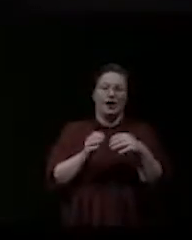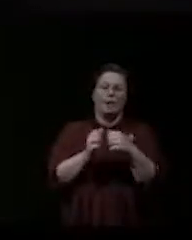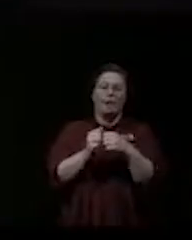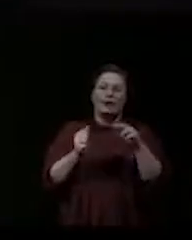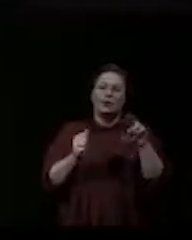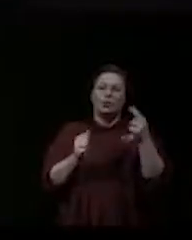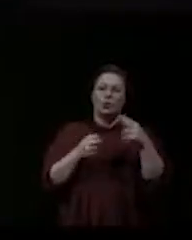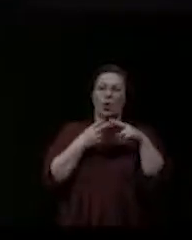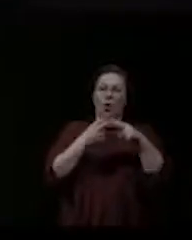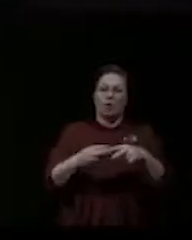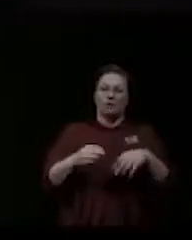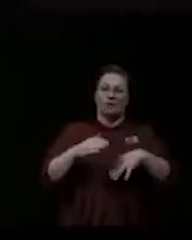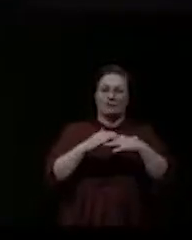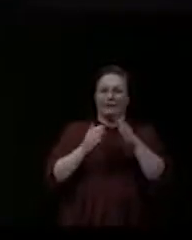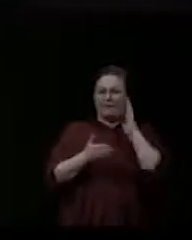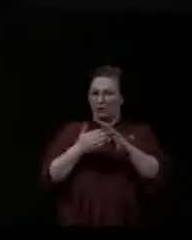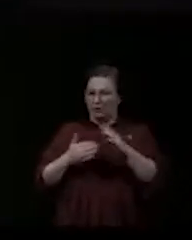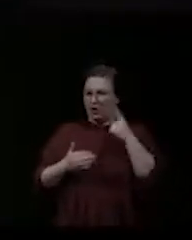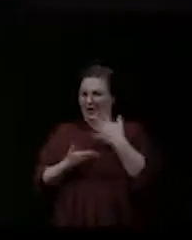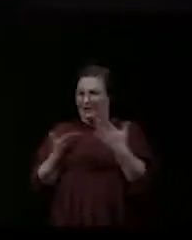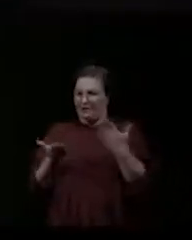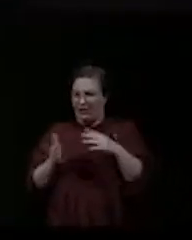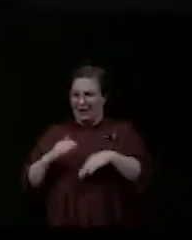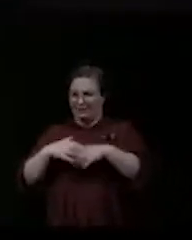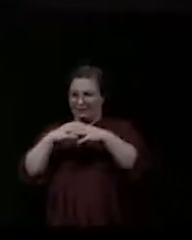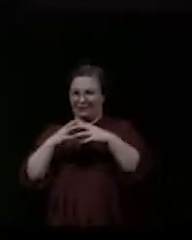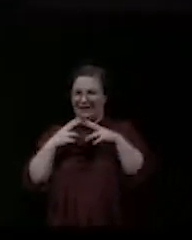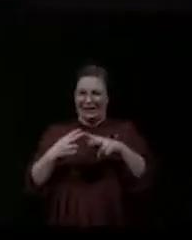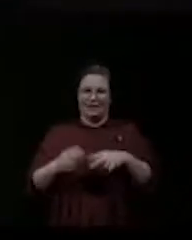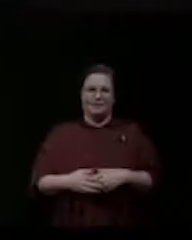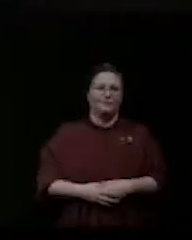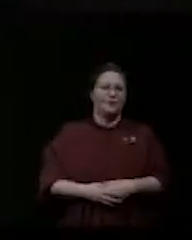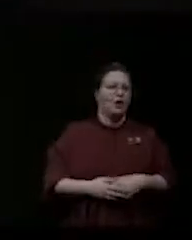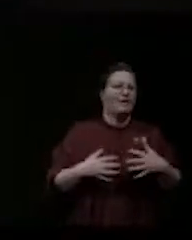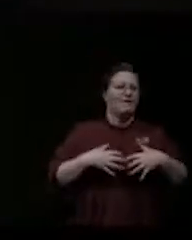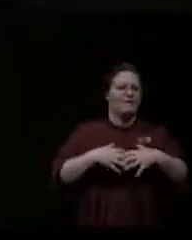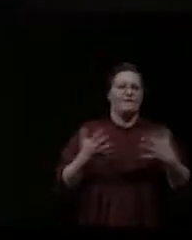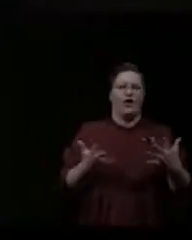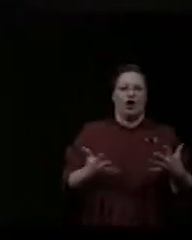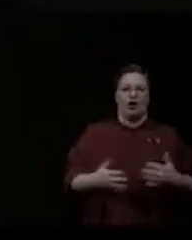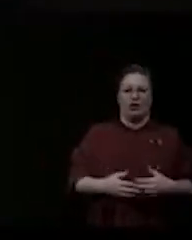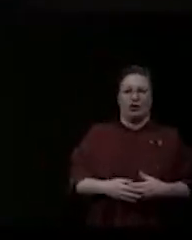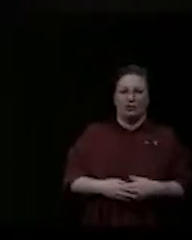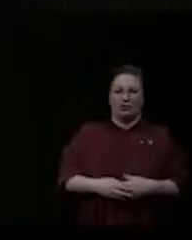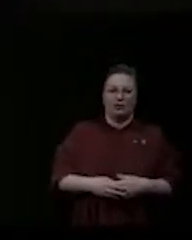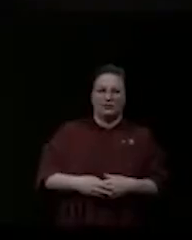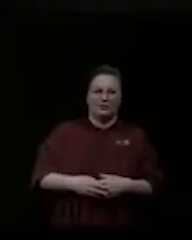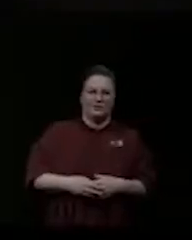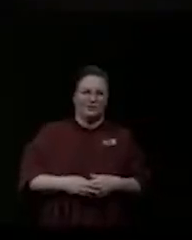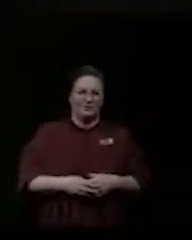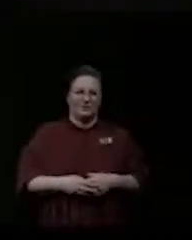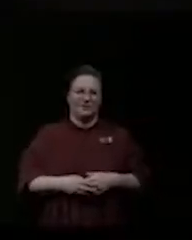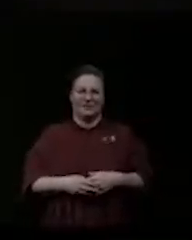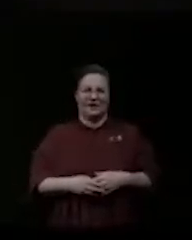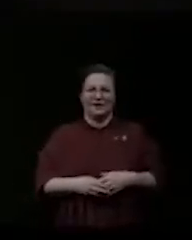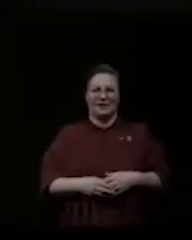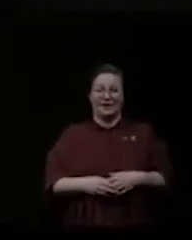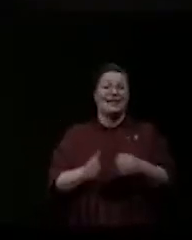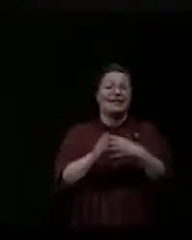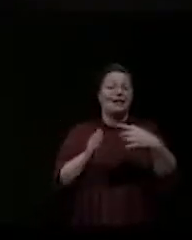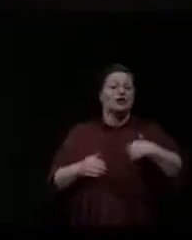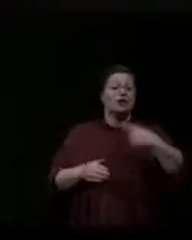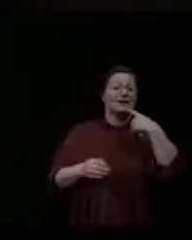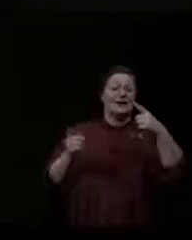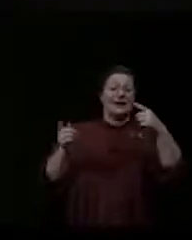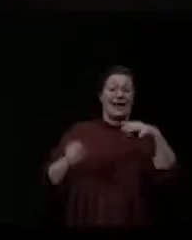has arisen again from the ashes. And I think that, you know, that's why I say that human rights